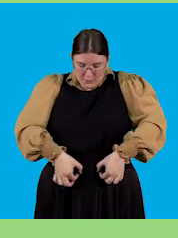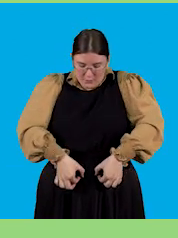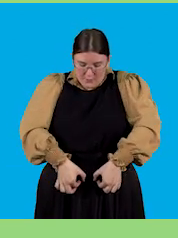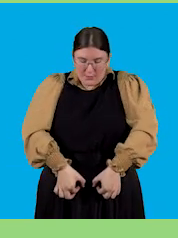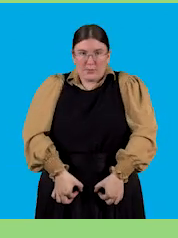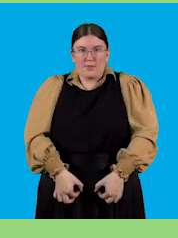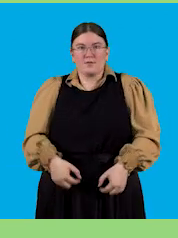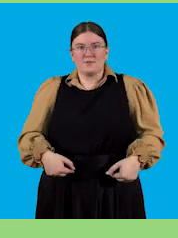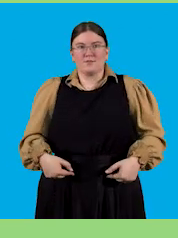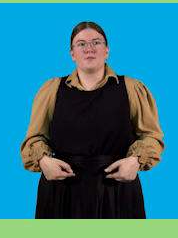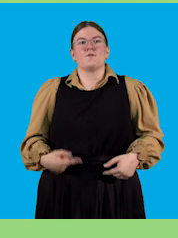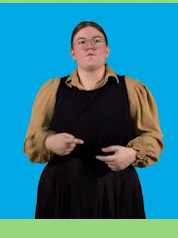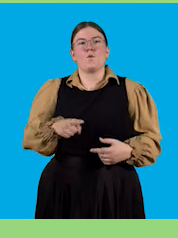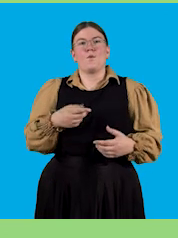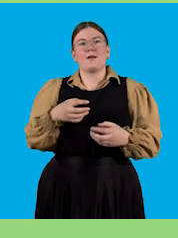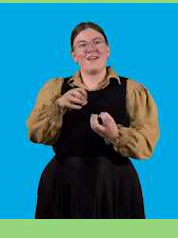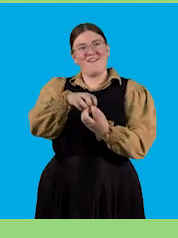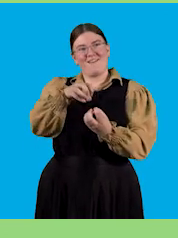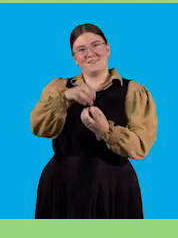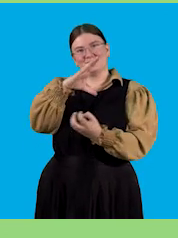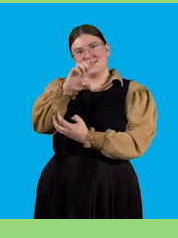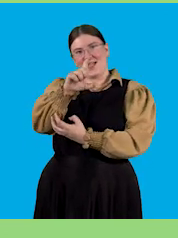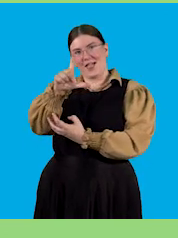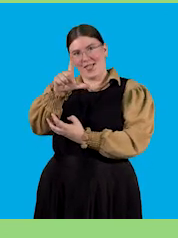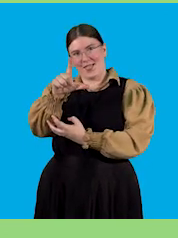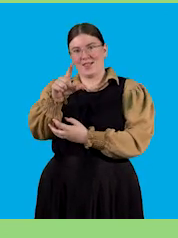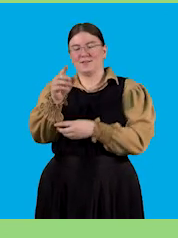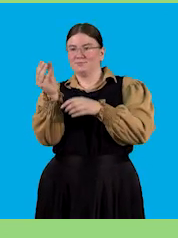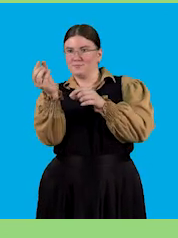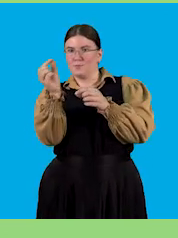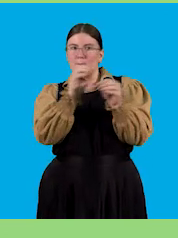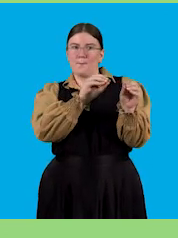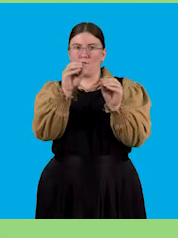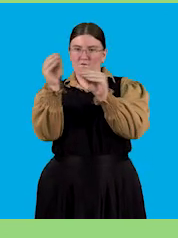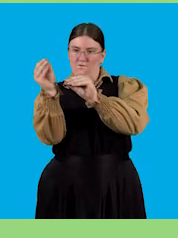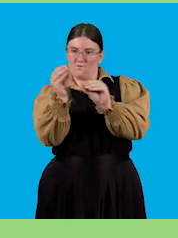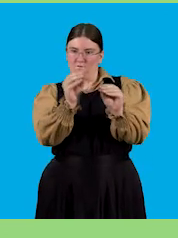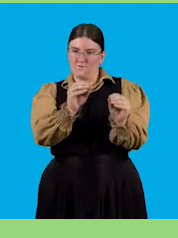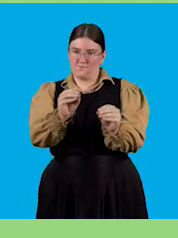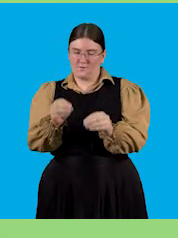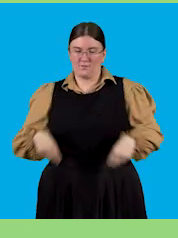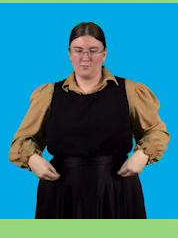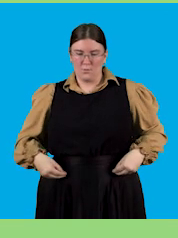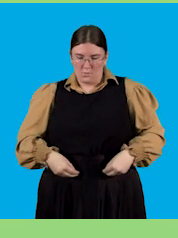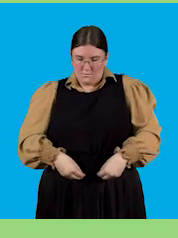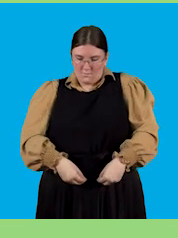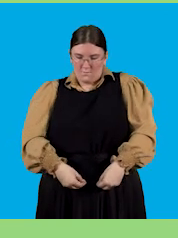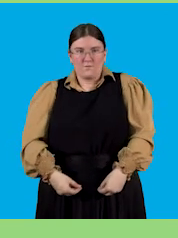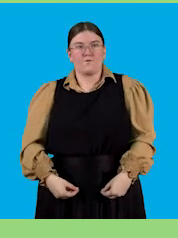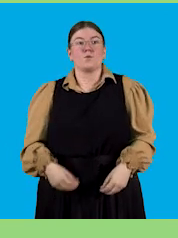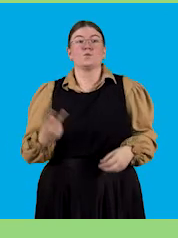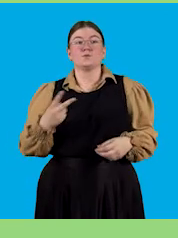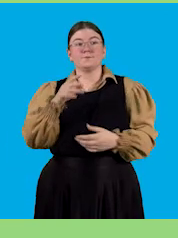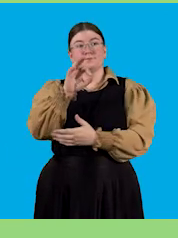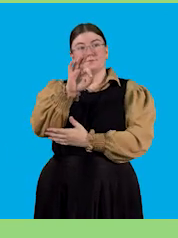uterus to transport a mature egg cell. Then we are going to come across the word fertilization, which